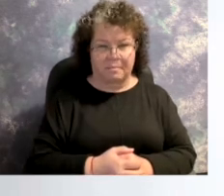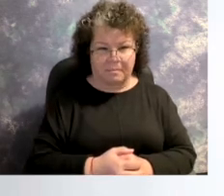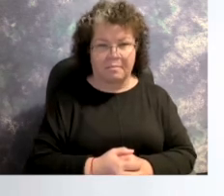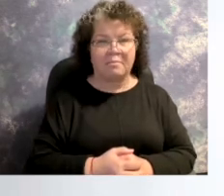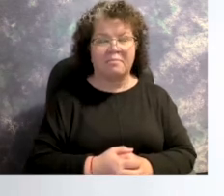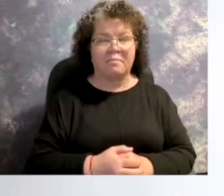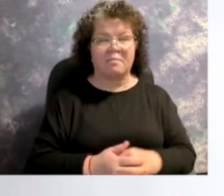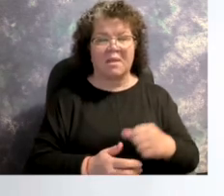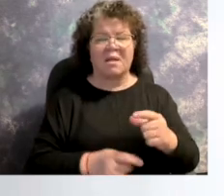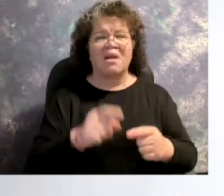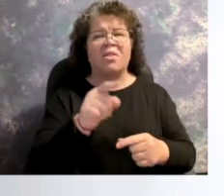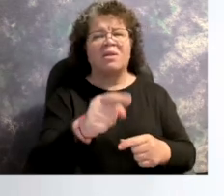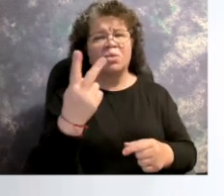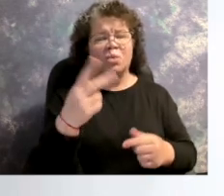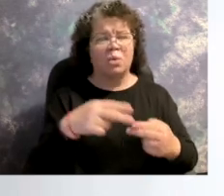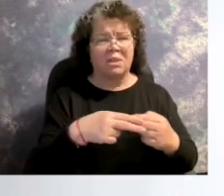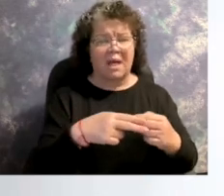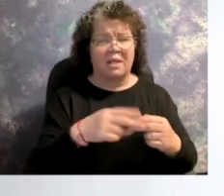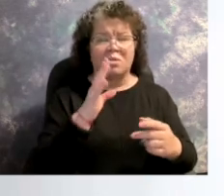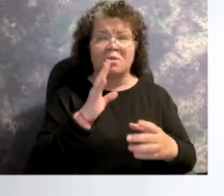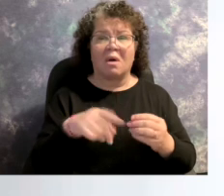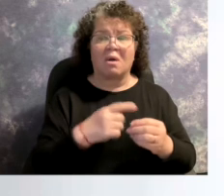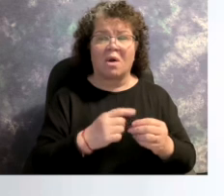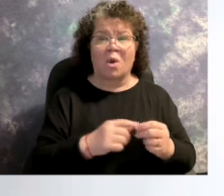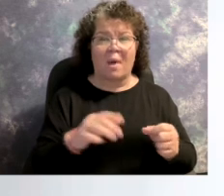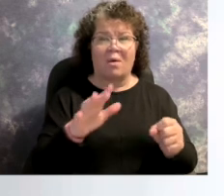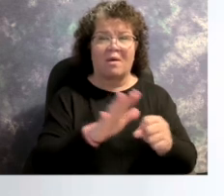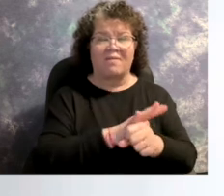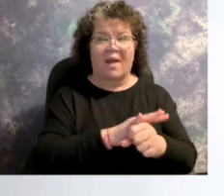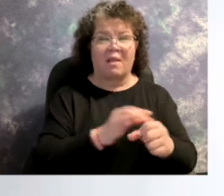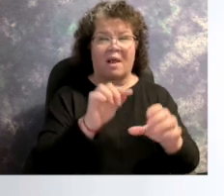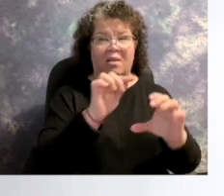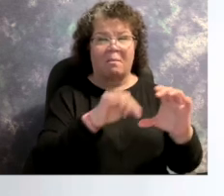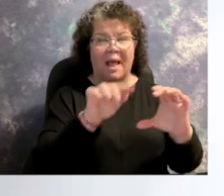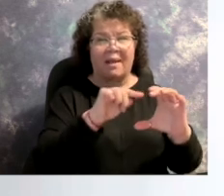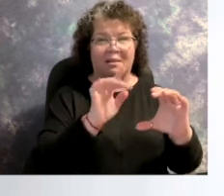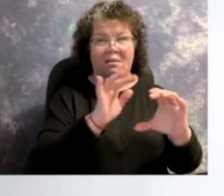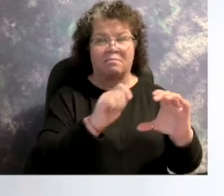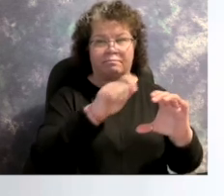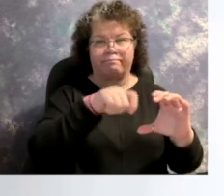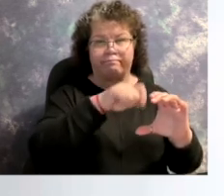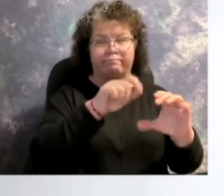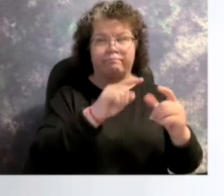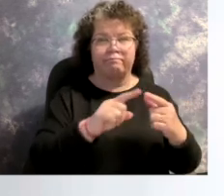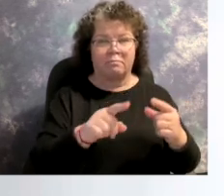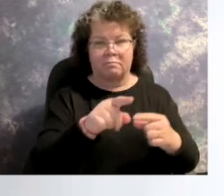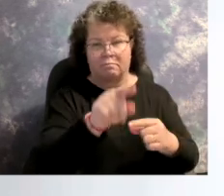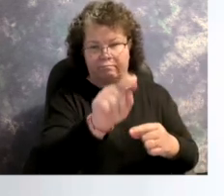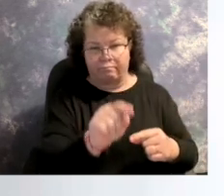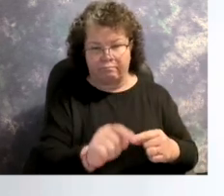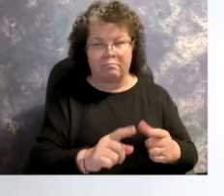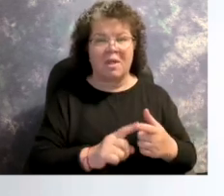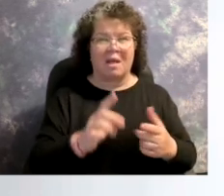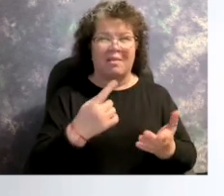The next 2 slides show the fill-in-the-blank question topics we asked about. And I'll talk about some of